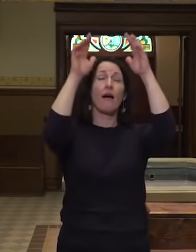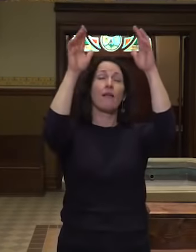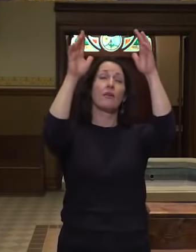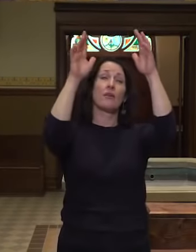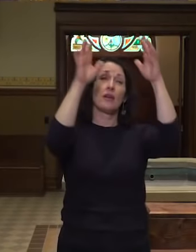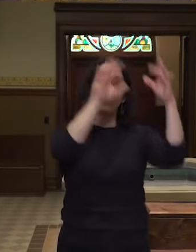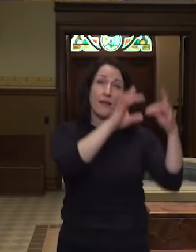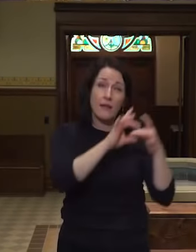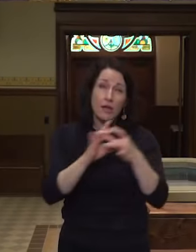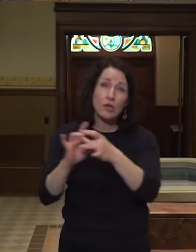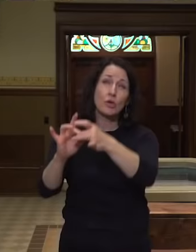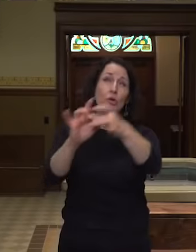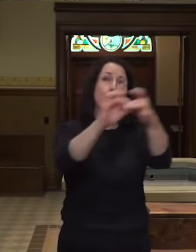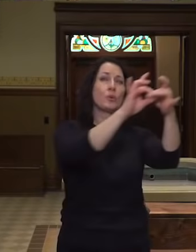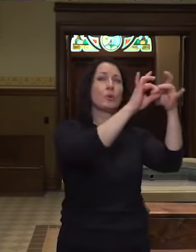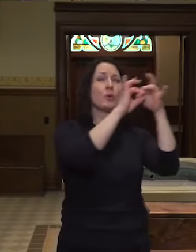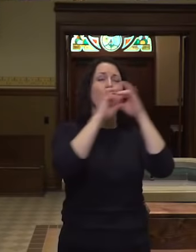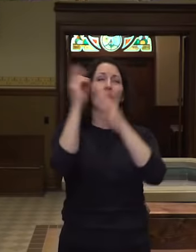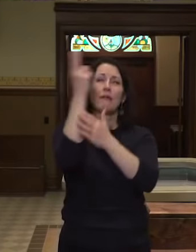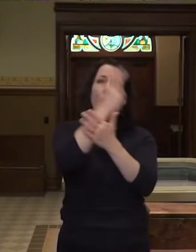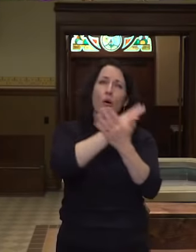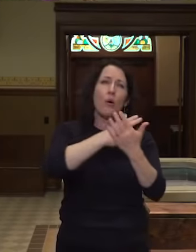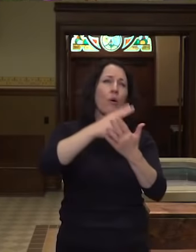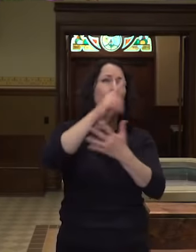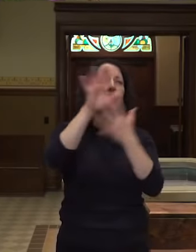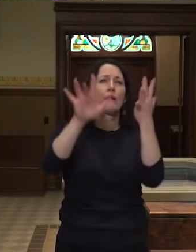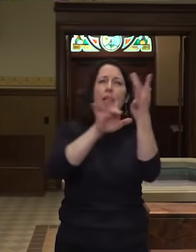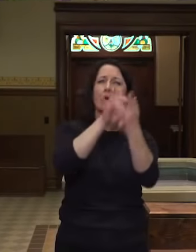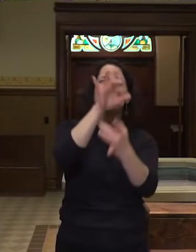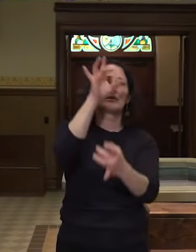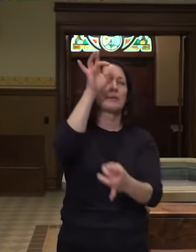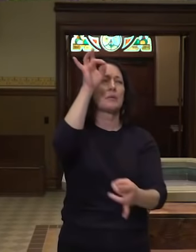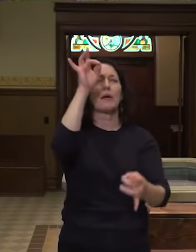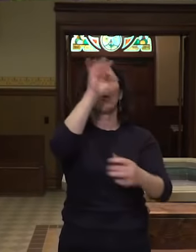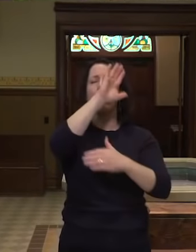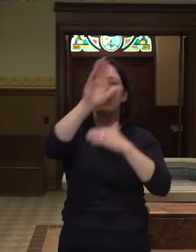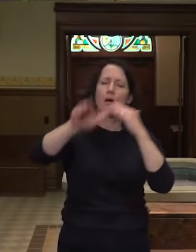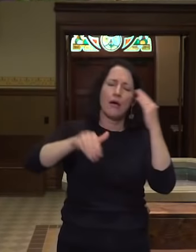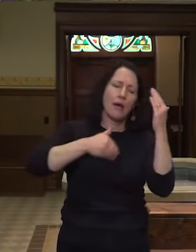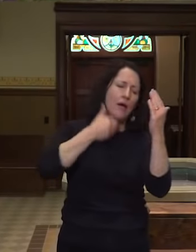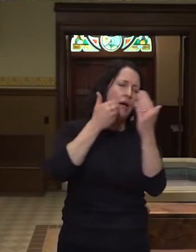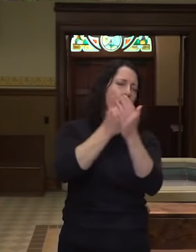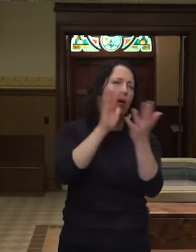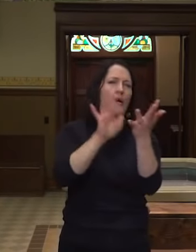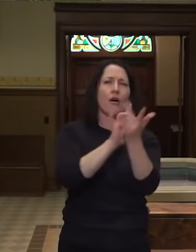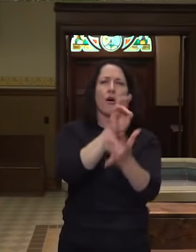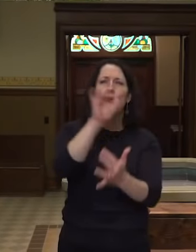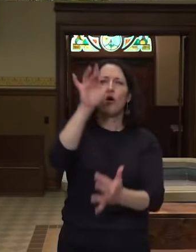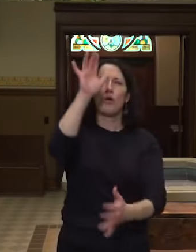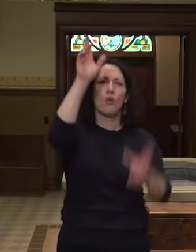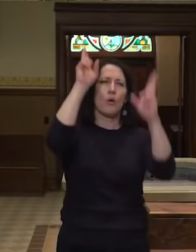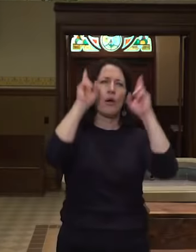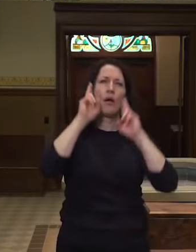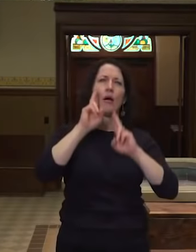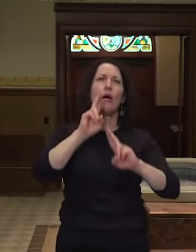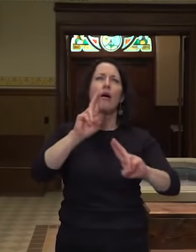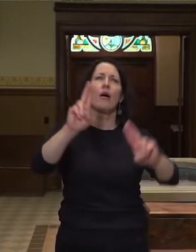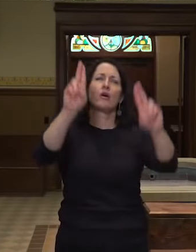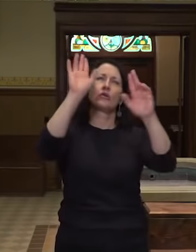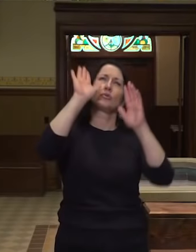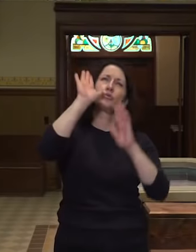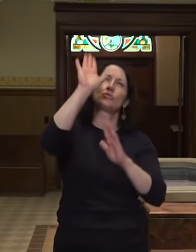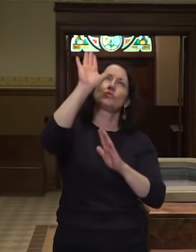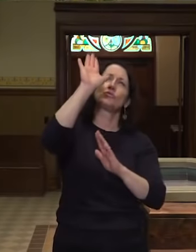of the Holy Spirit, all glory and honor is yours